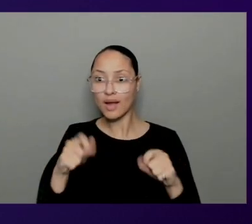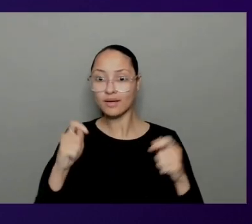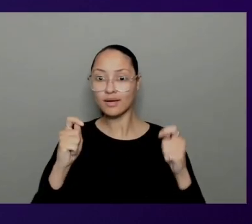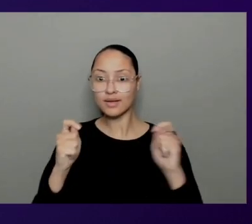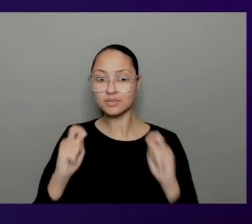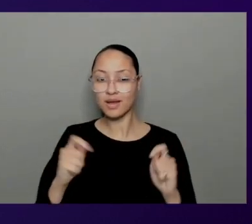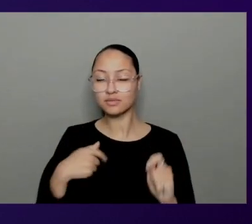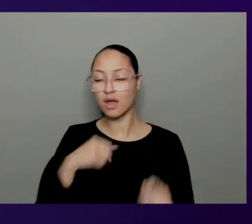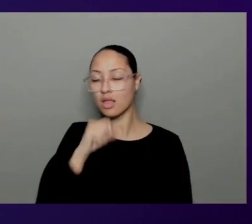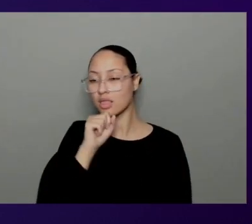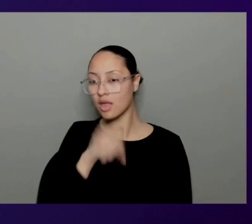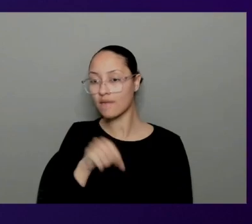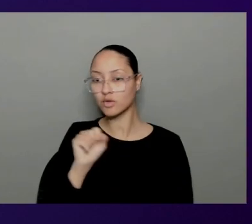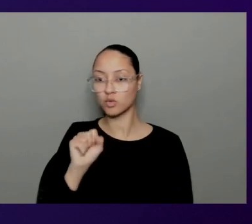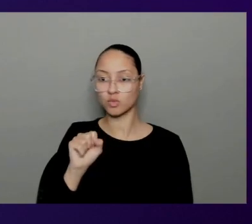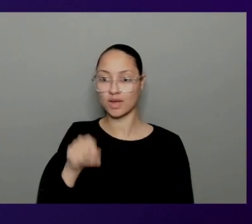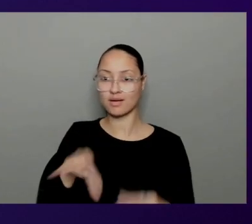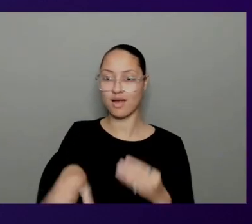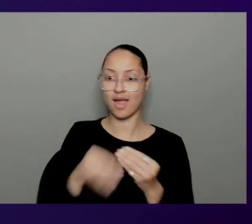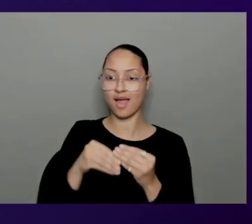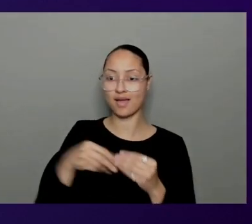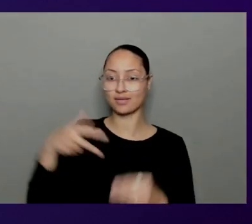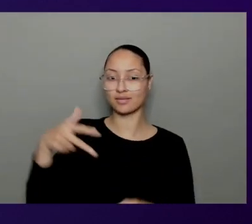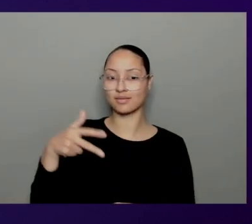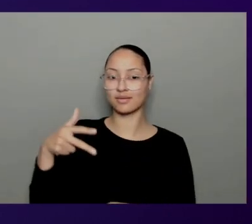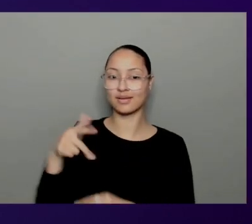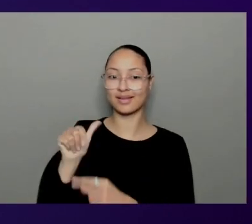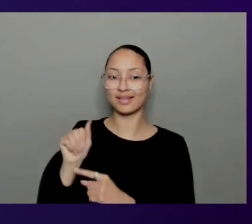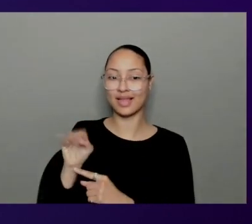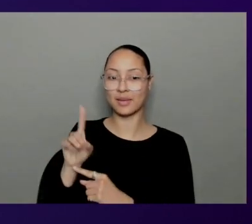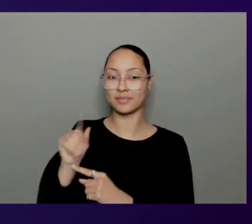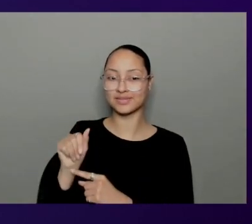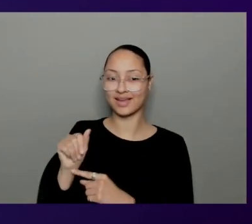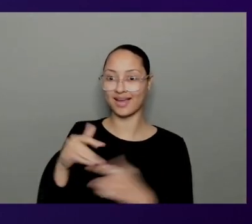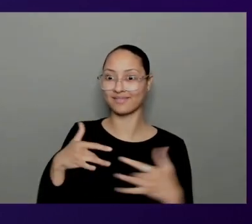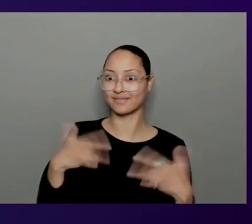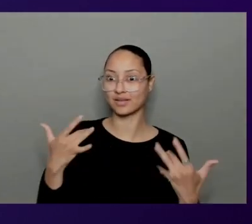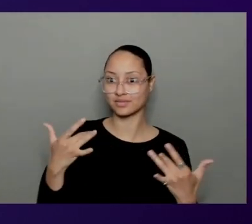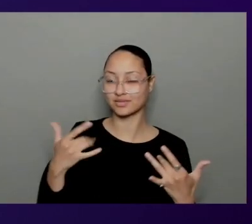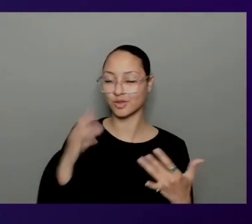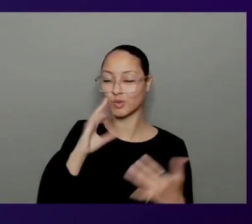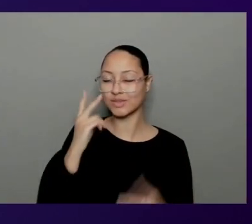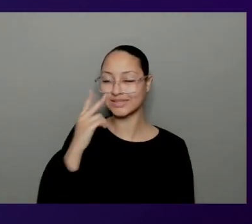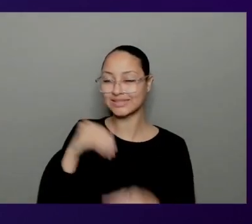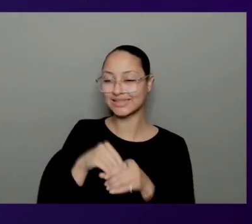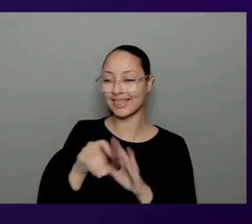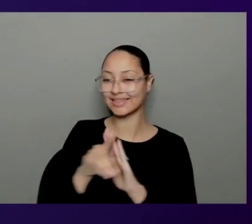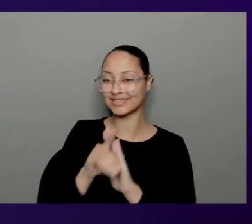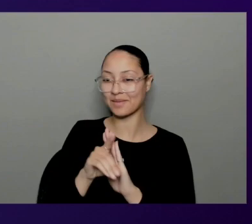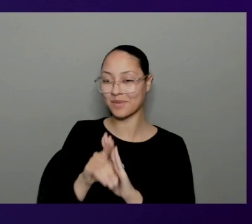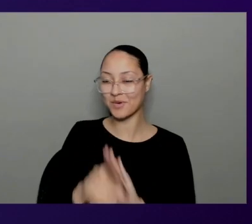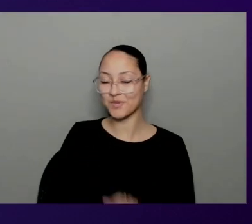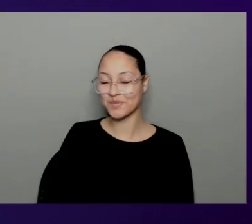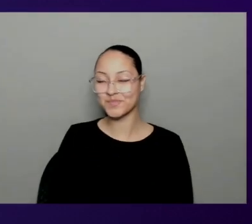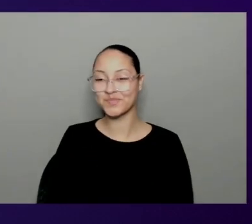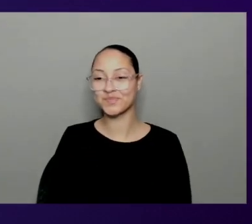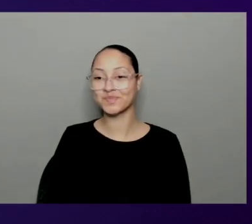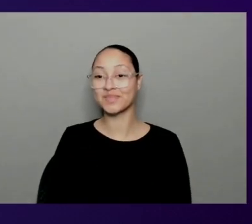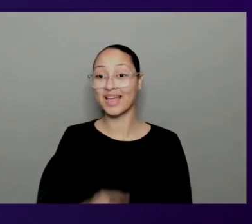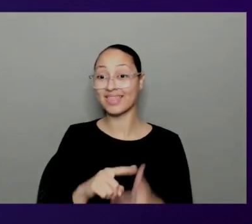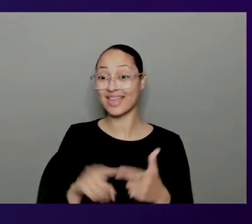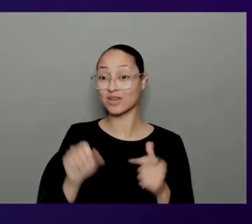Yeah. So once a user signs up, as we'll see in our demo, once again, I'm alluding to it, then you can go ahead and fire off actions and